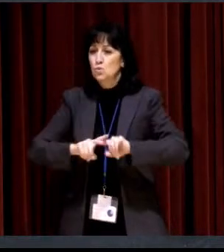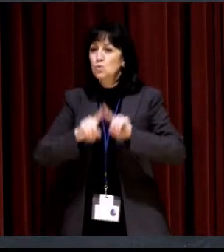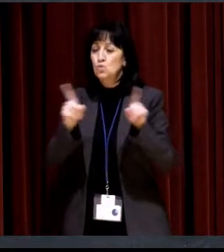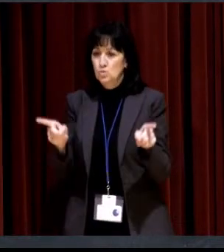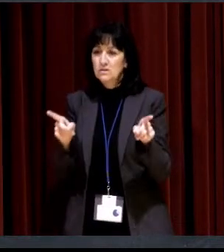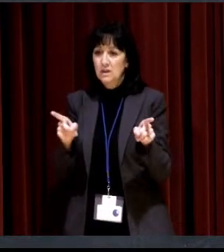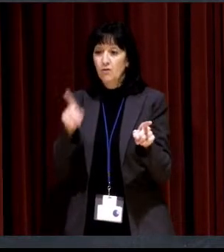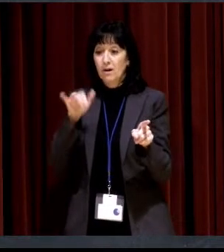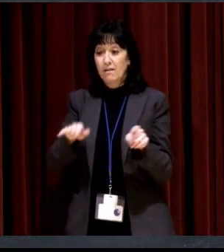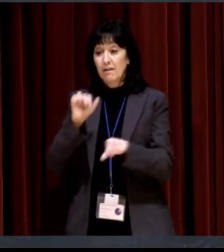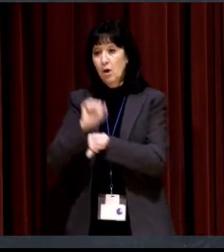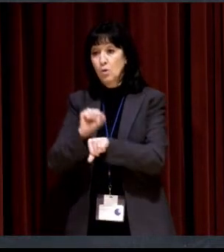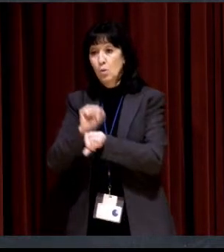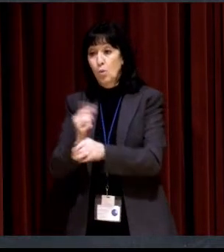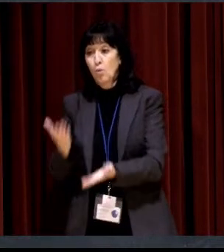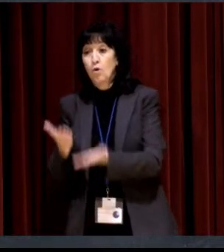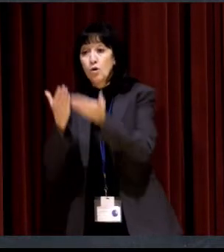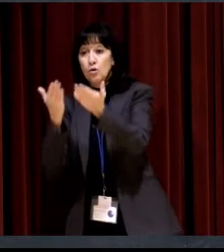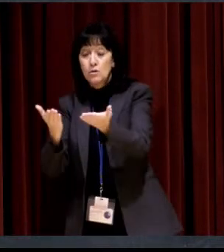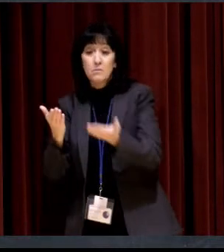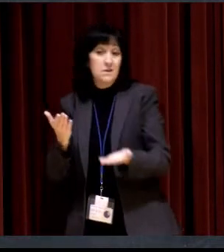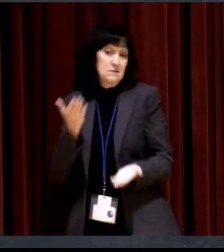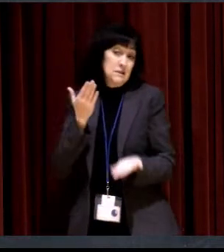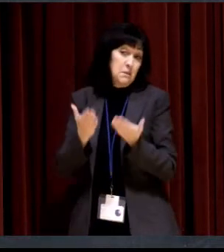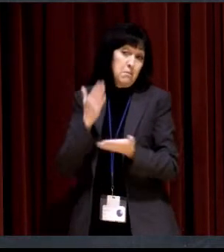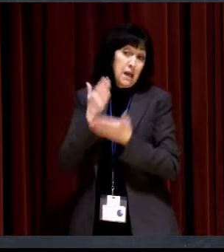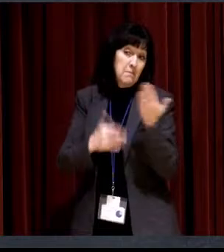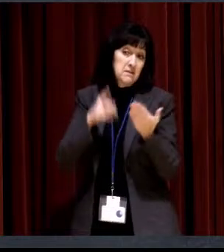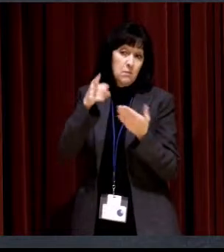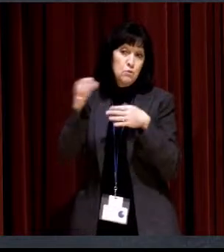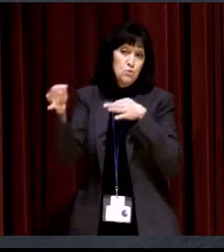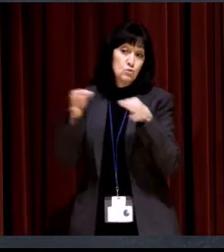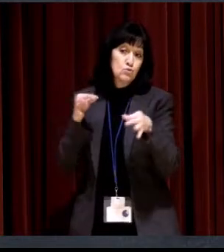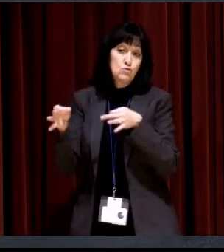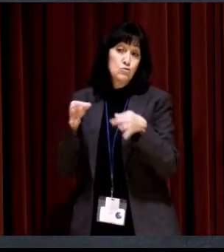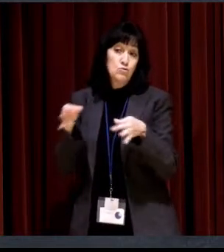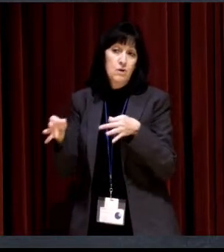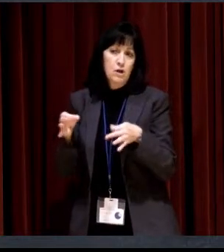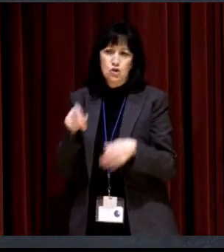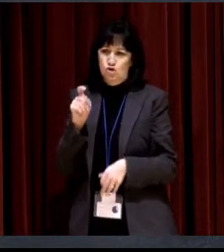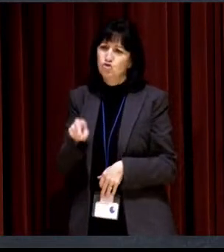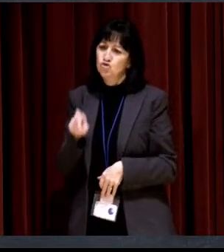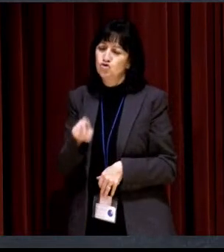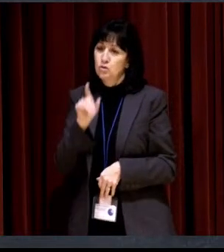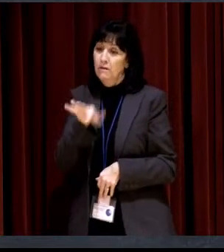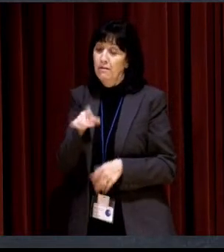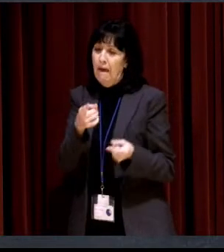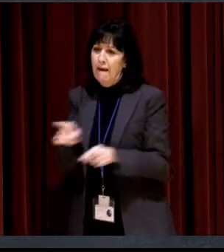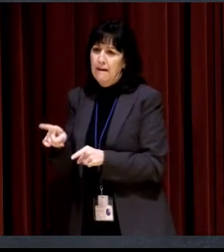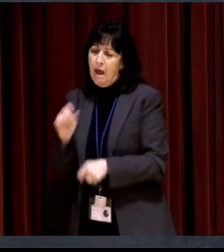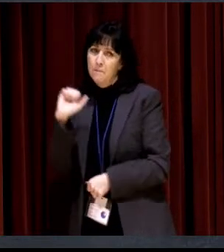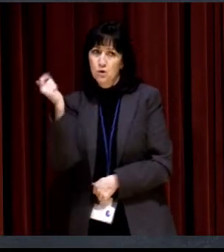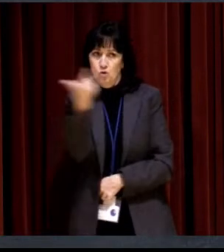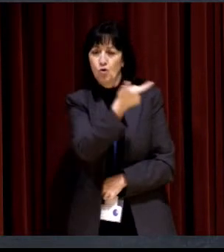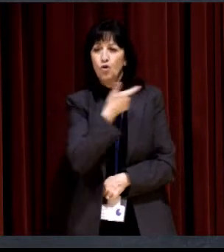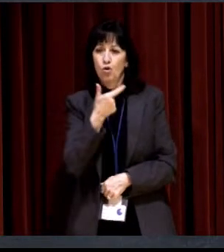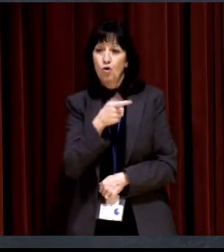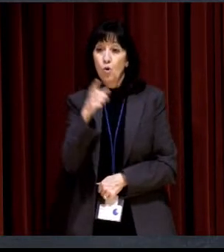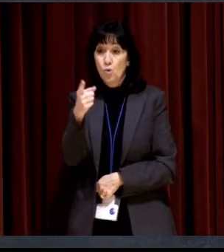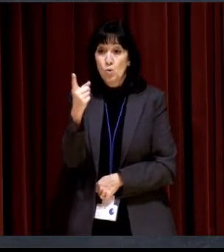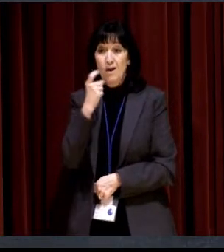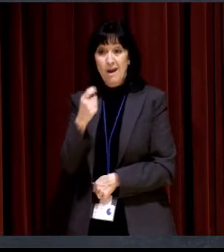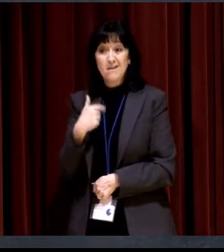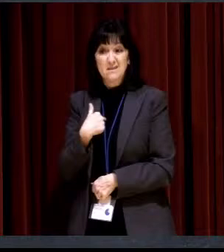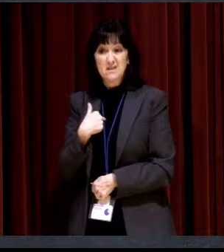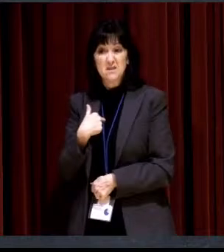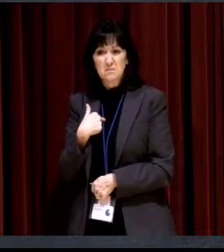presented to you determines, I would argue that some of those things that you described need to happen everywhere. You said, what profession does that happen? I'd